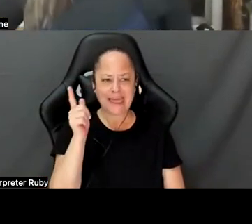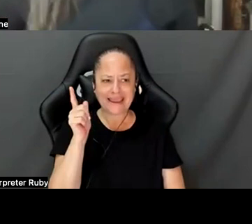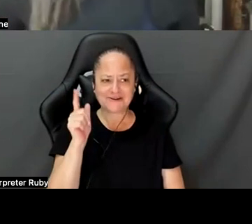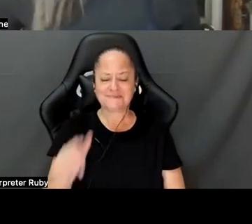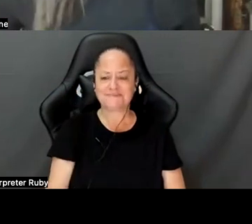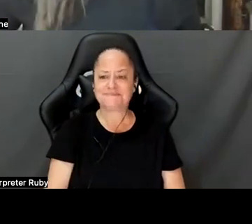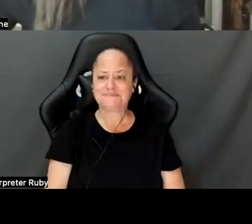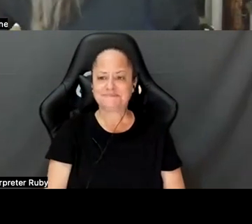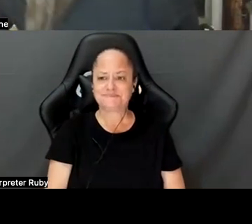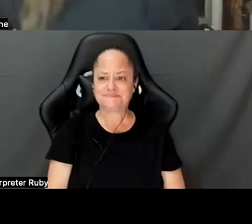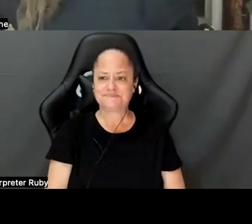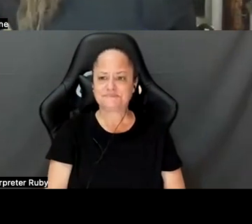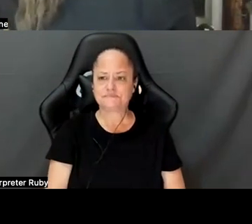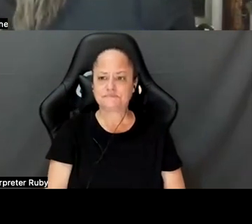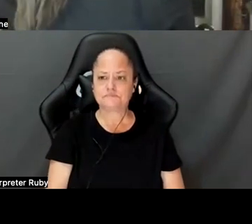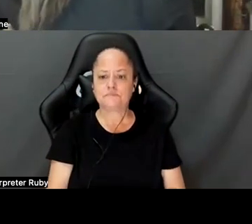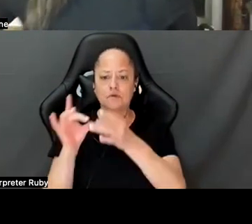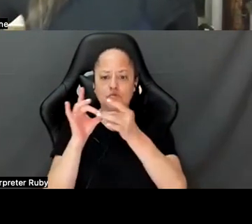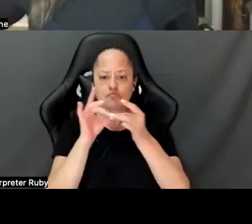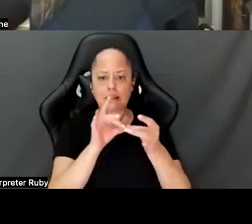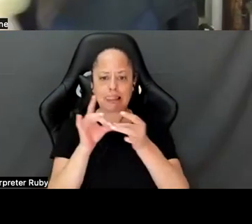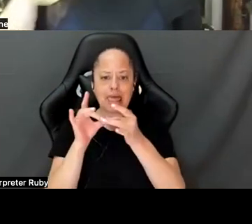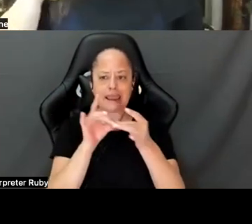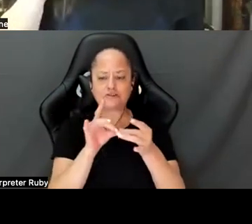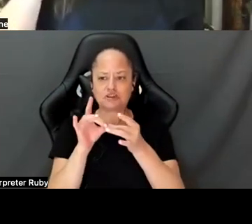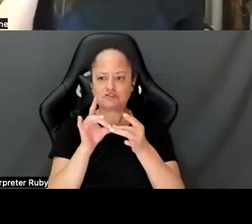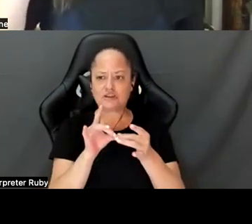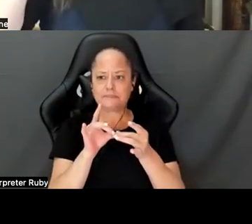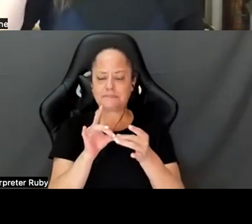like in relationships, being like